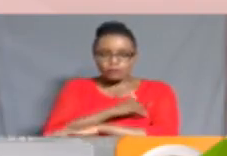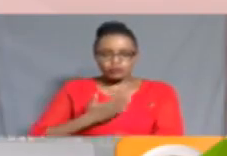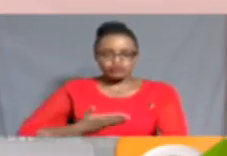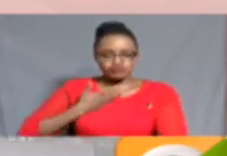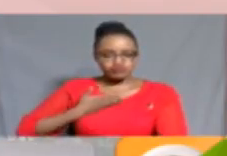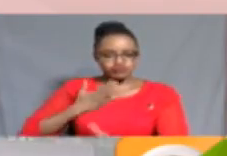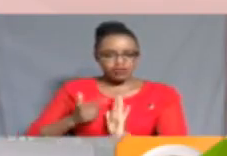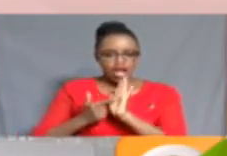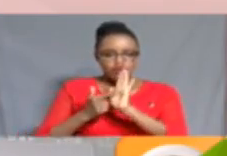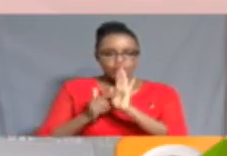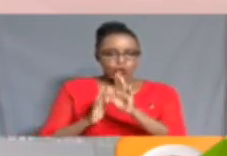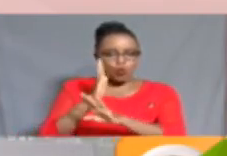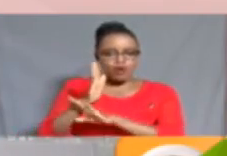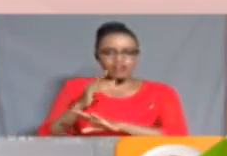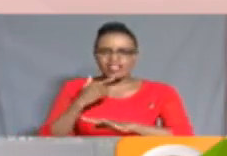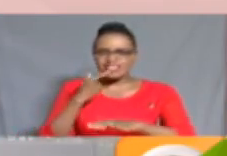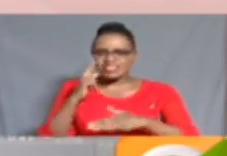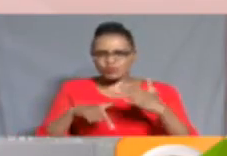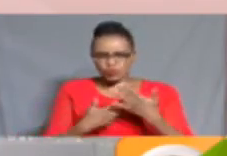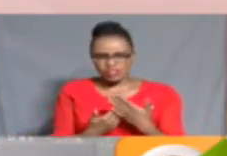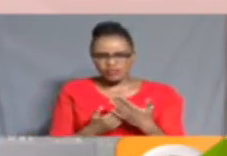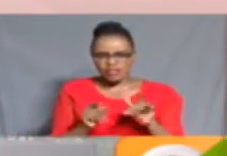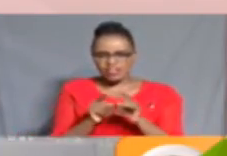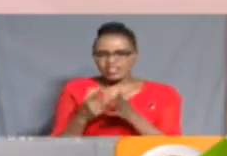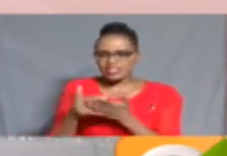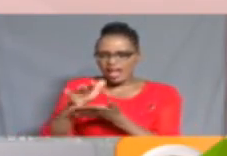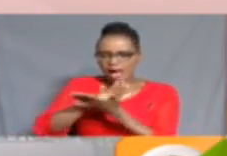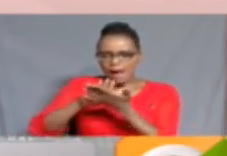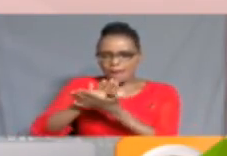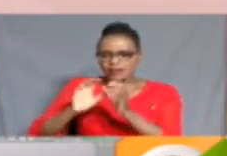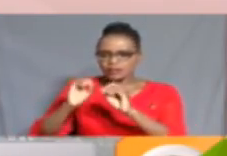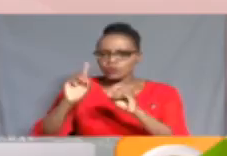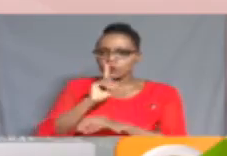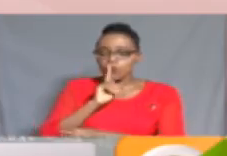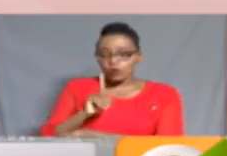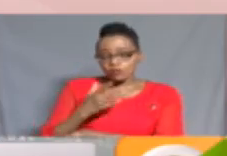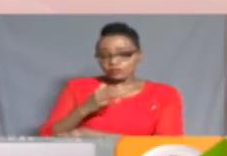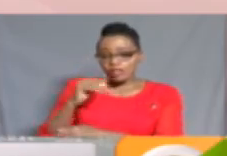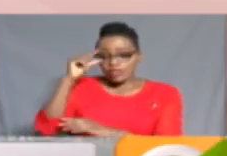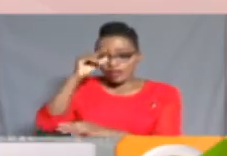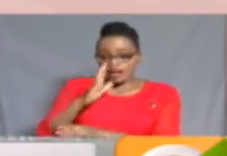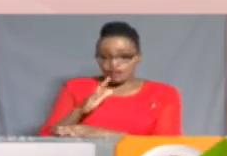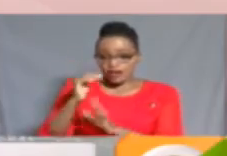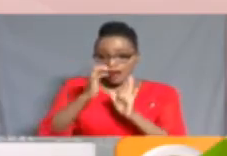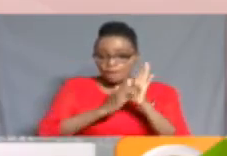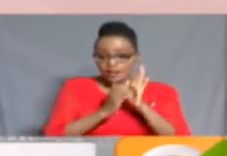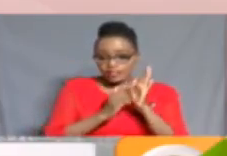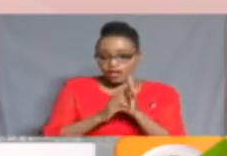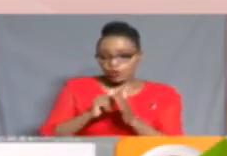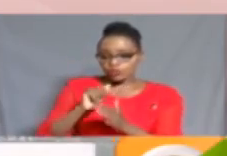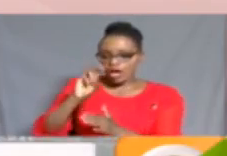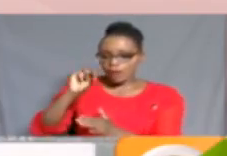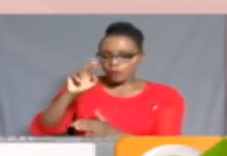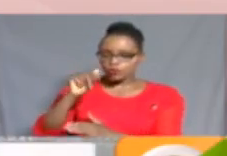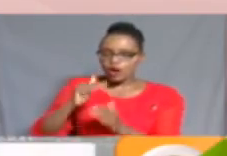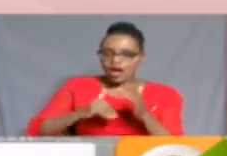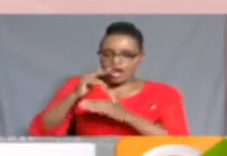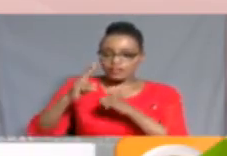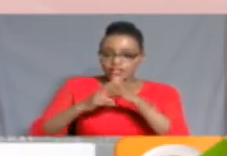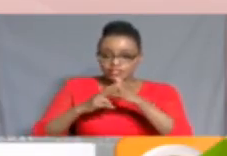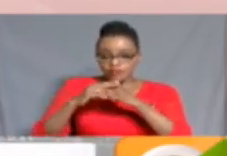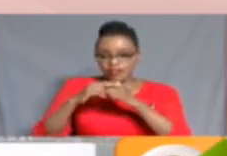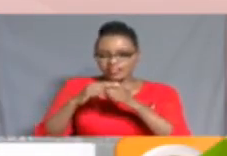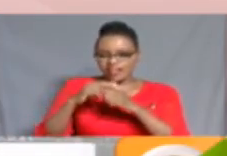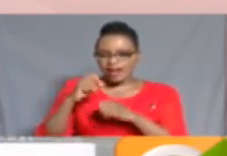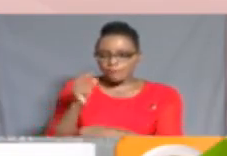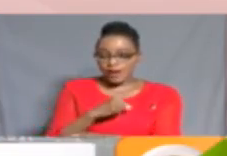anger over what they term as a baseless order. The order was made by Machakos Governor Alfred Mutua after a seven-month-old baby died at the